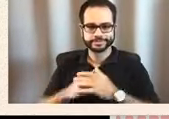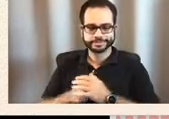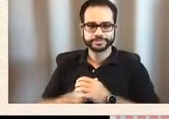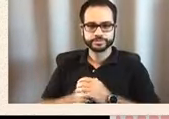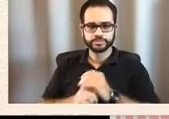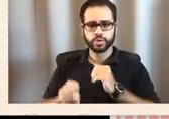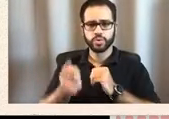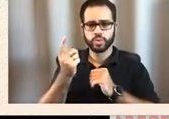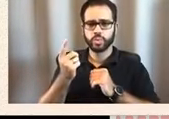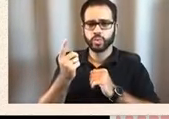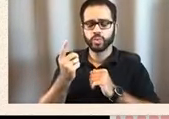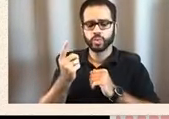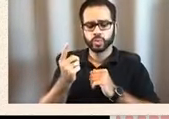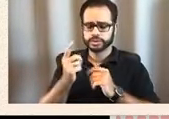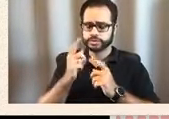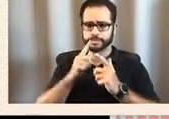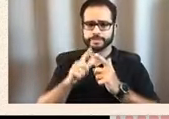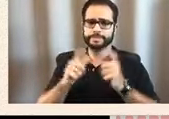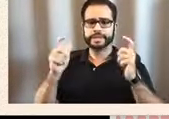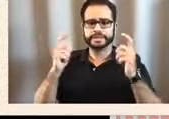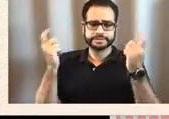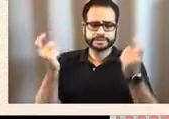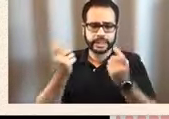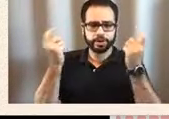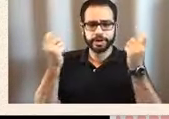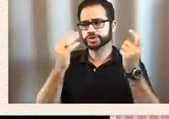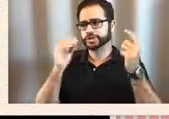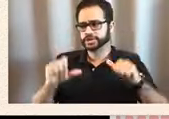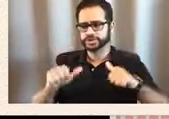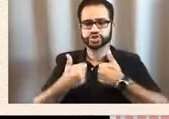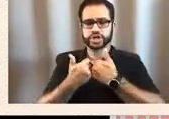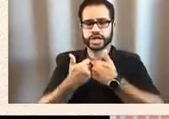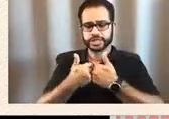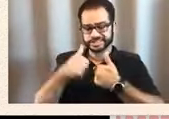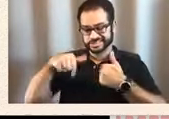biggest celebrations and challenges that I have had this year